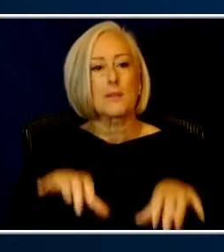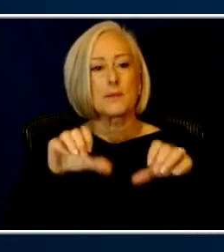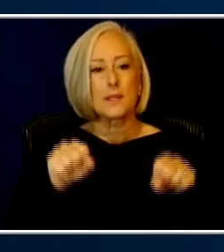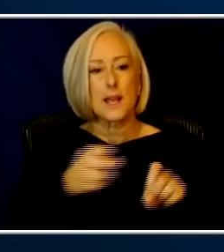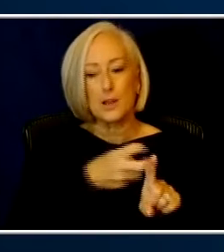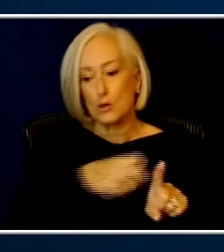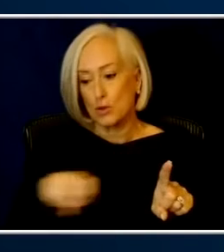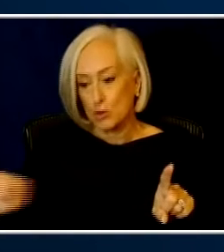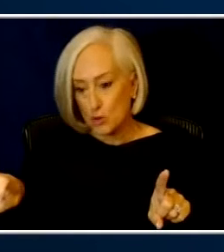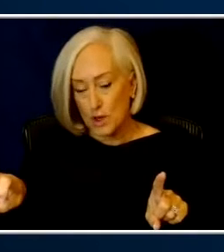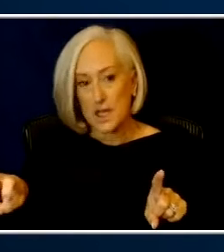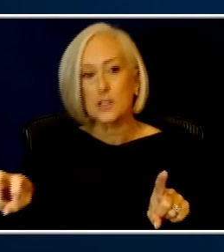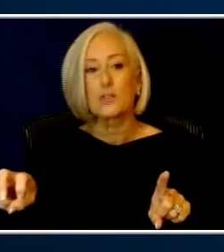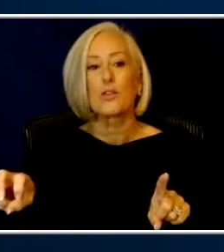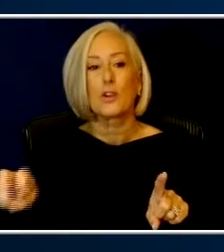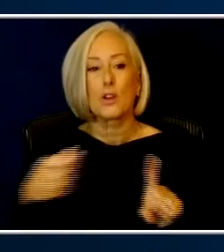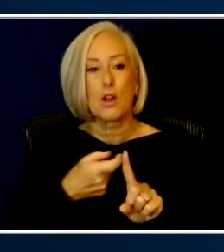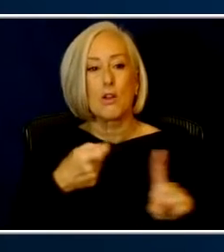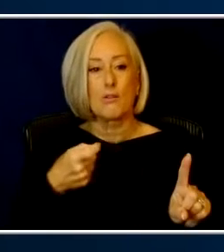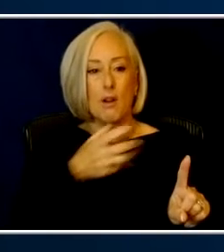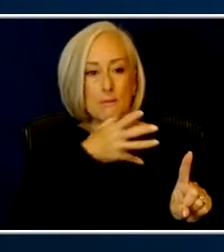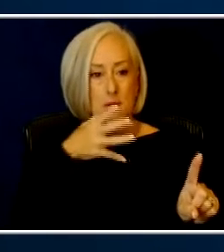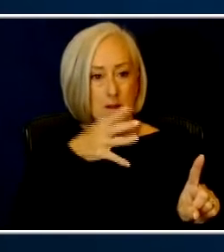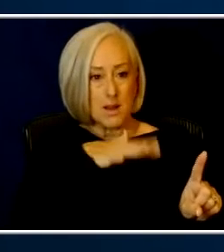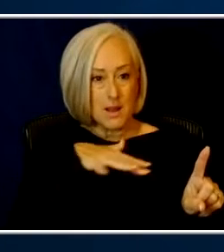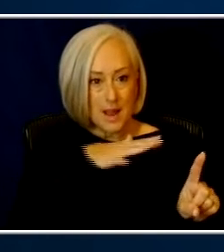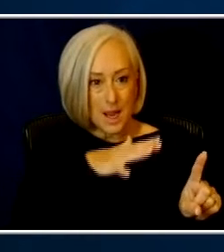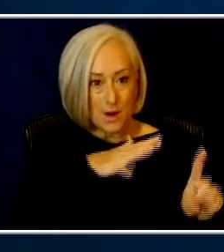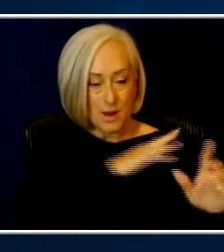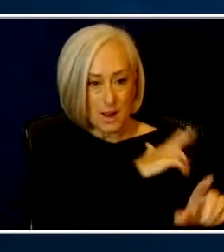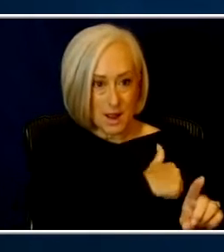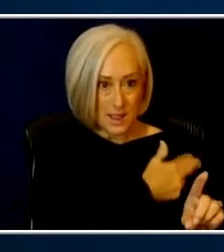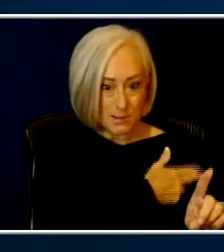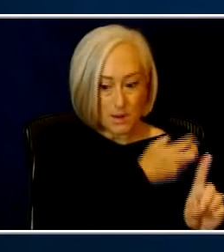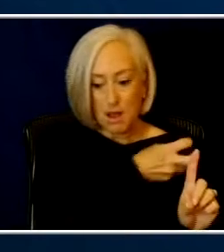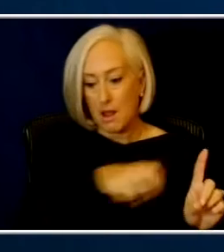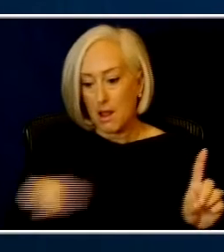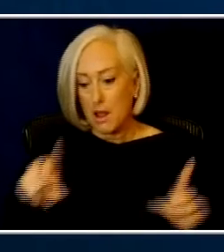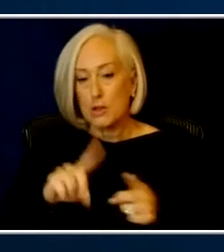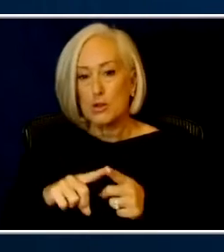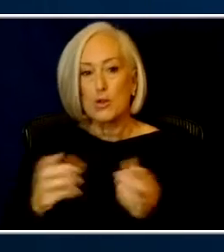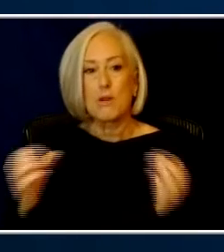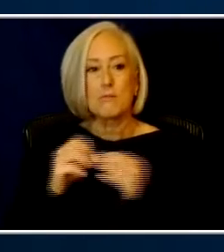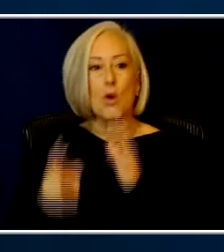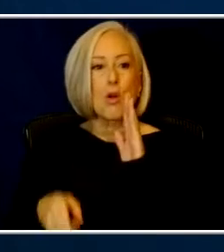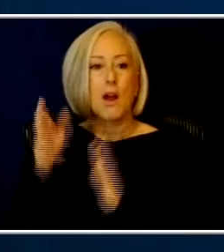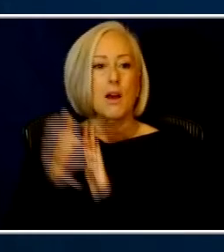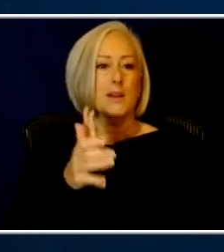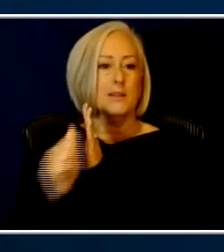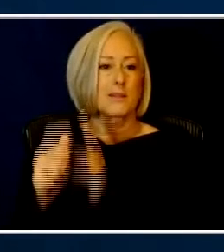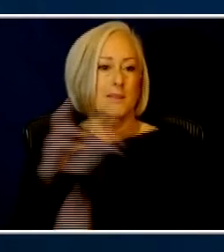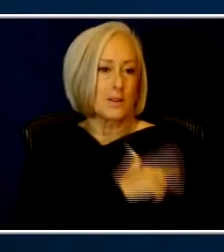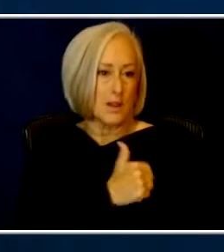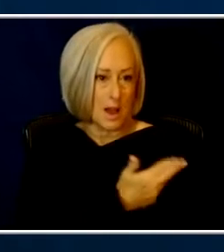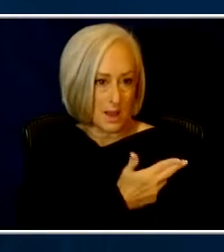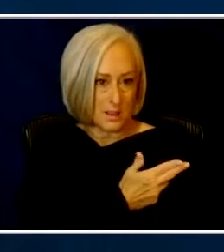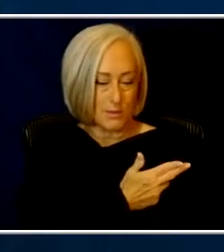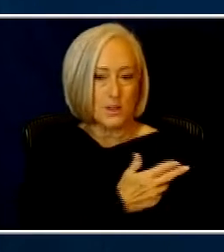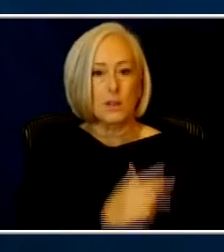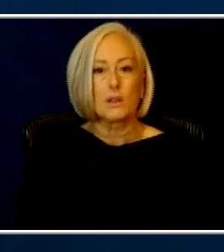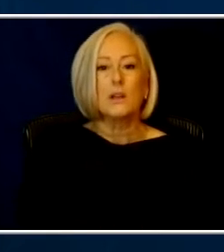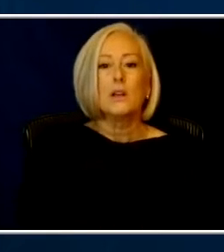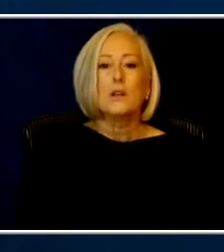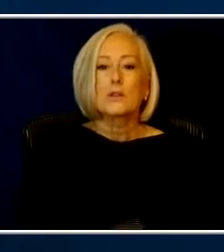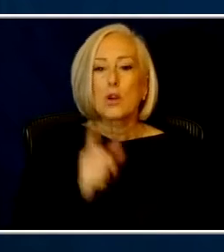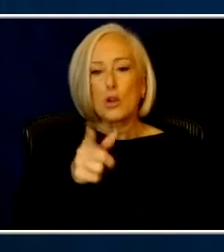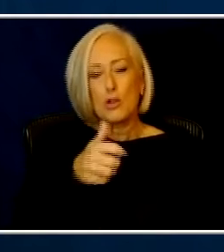a hospital with a higher level of care, especially when they're sick and they need that help. So, Dr. Watson, you've been keeping track of bed capacity during the